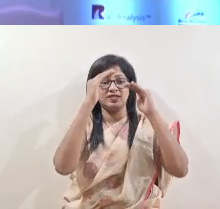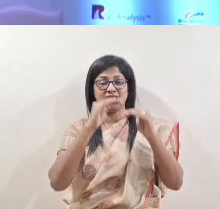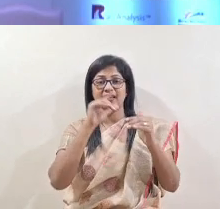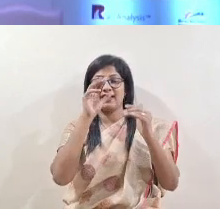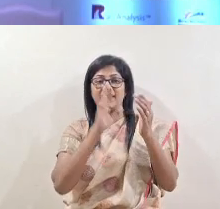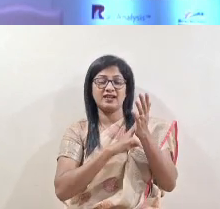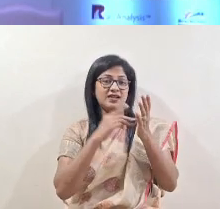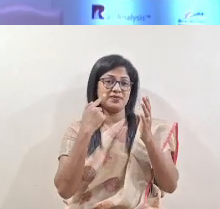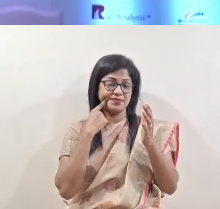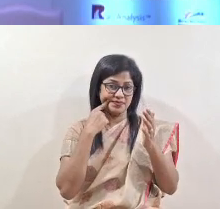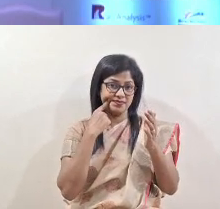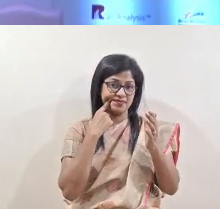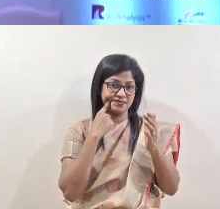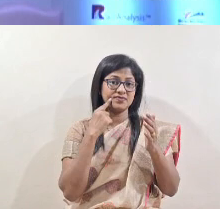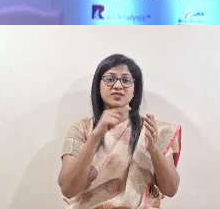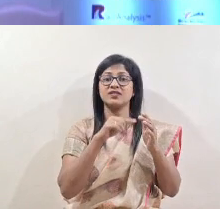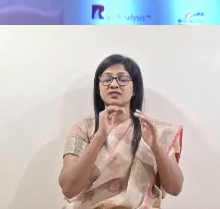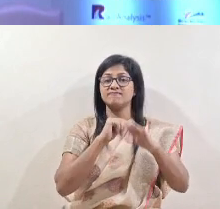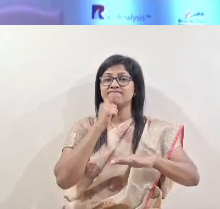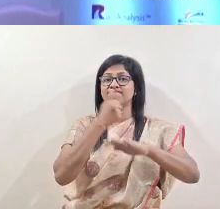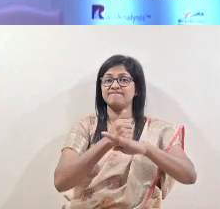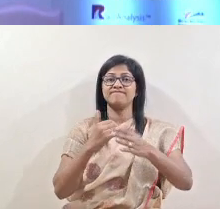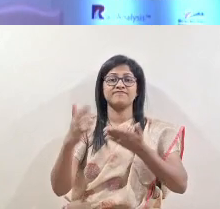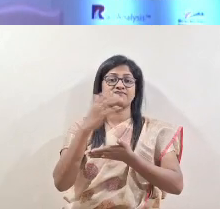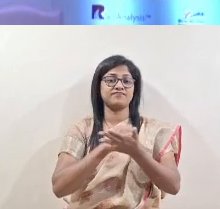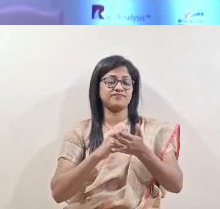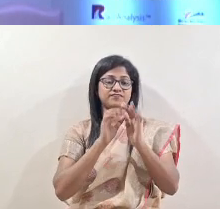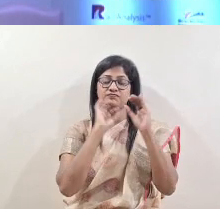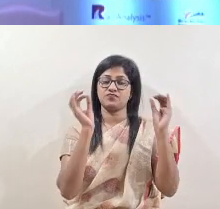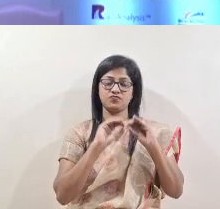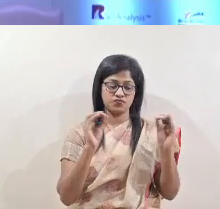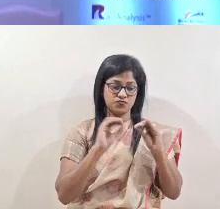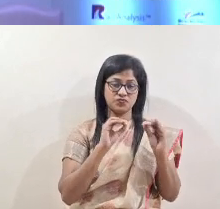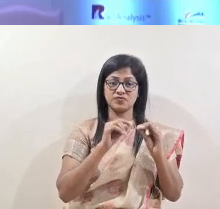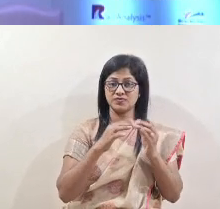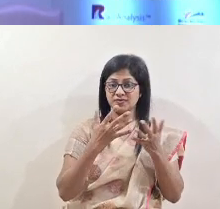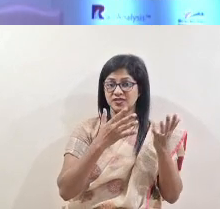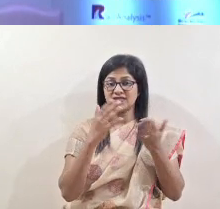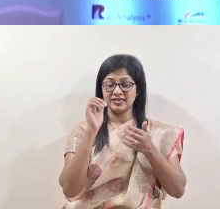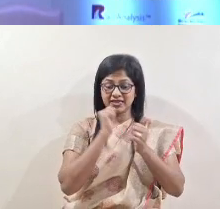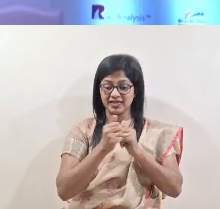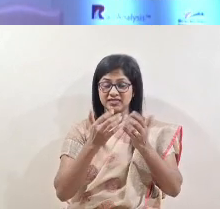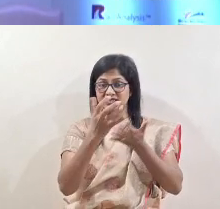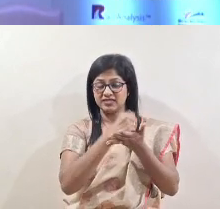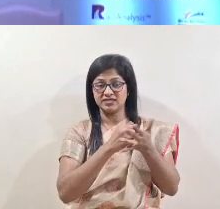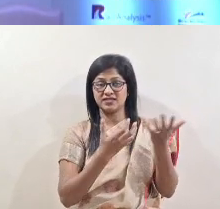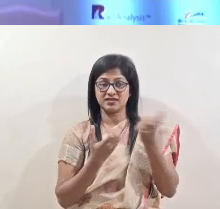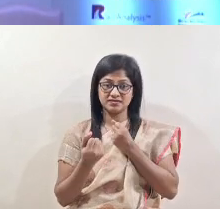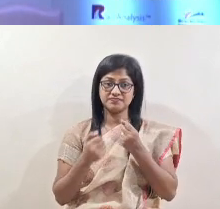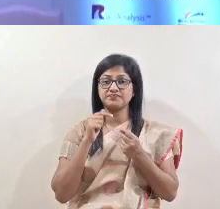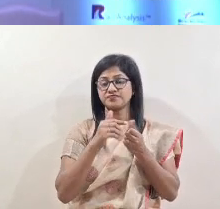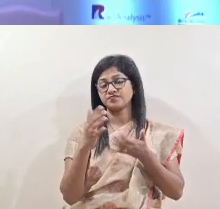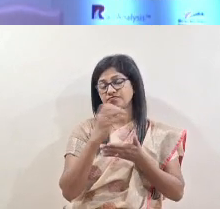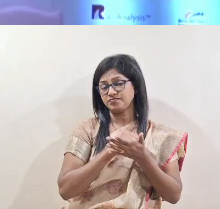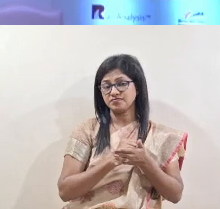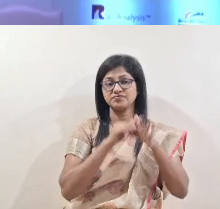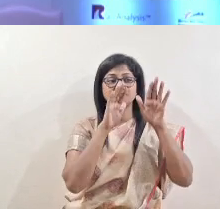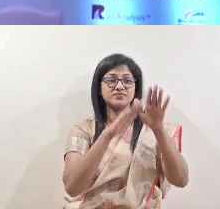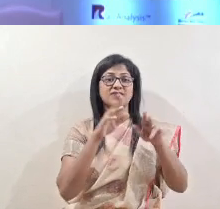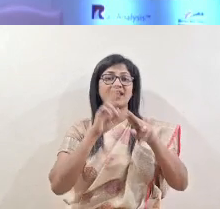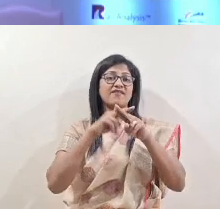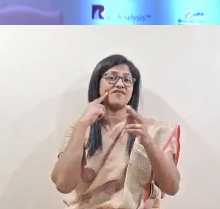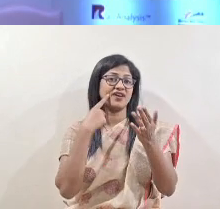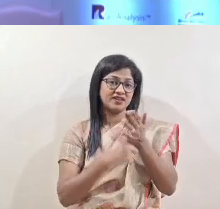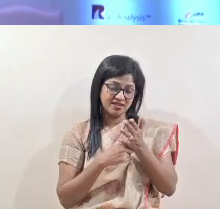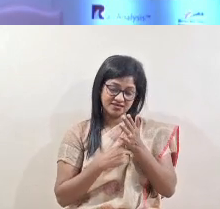countries because we don't have a well established database from where we can extract the crash data. So for the crash data, we relied on the